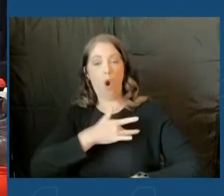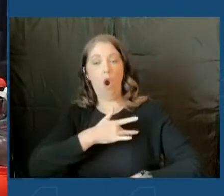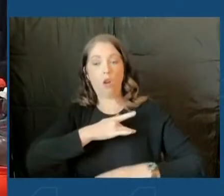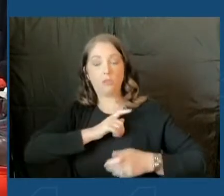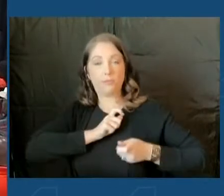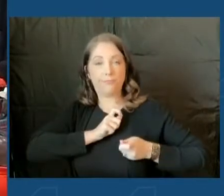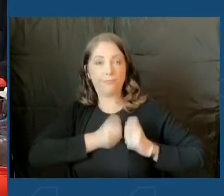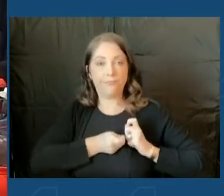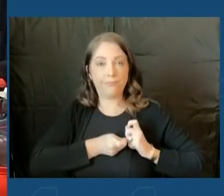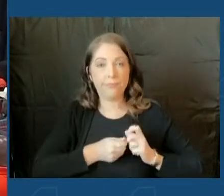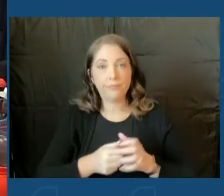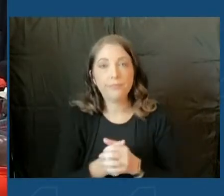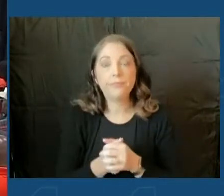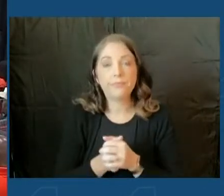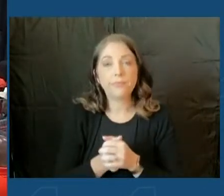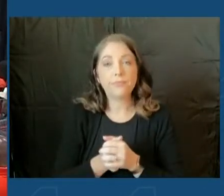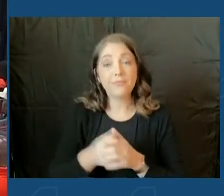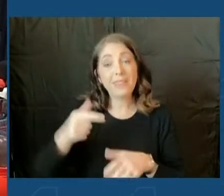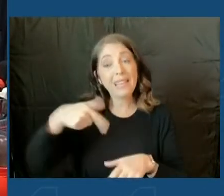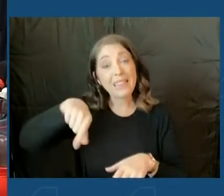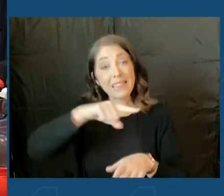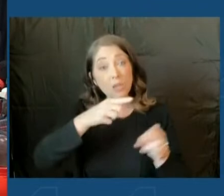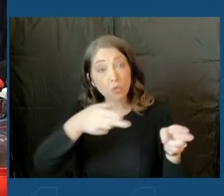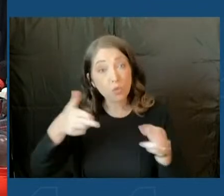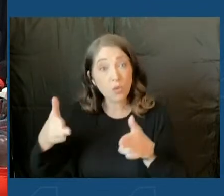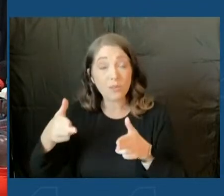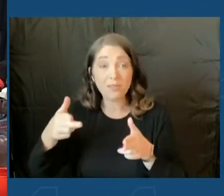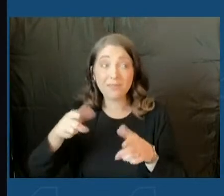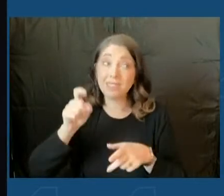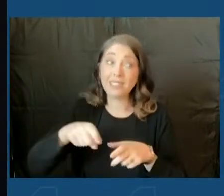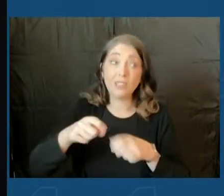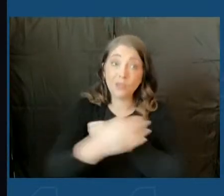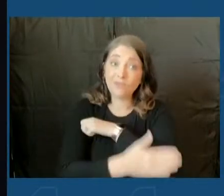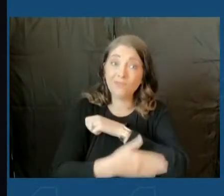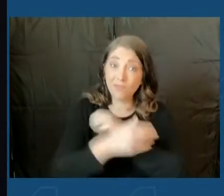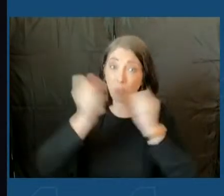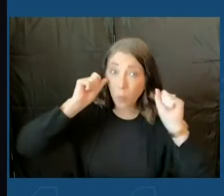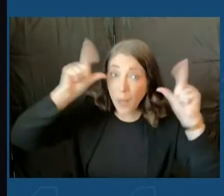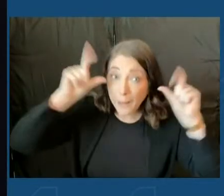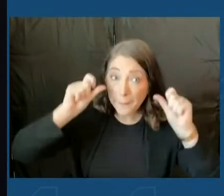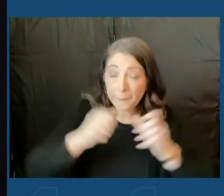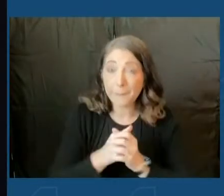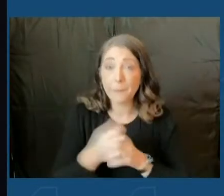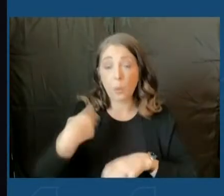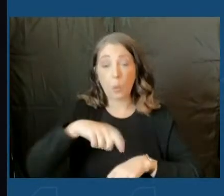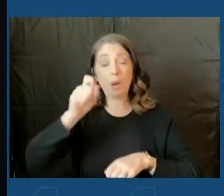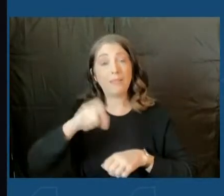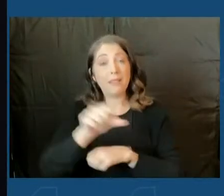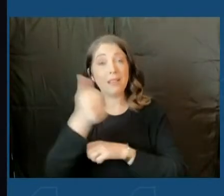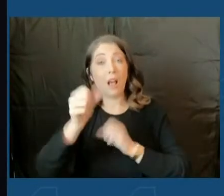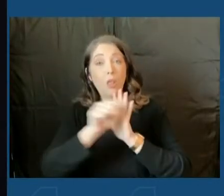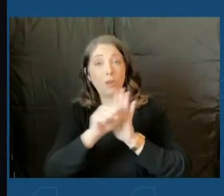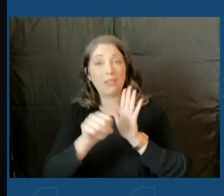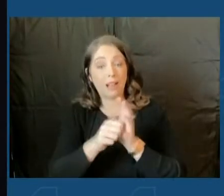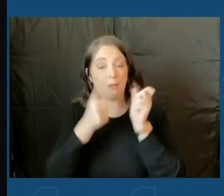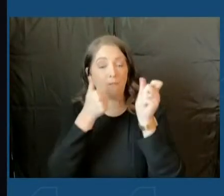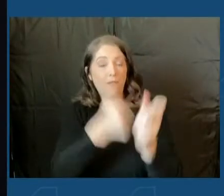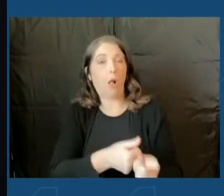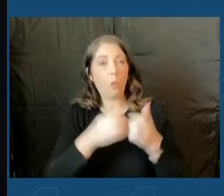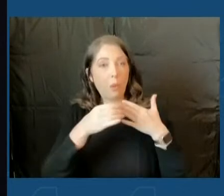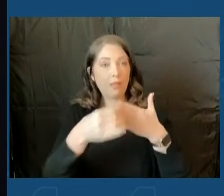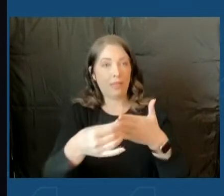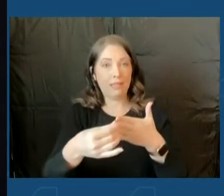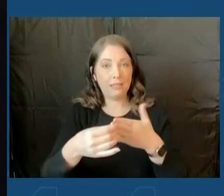These shootings are a wake-up call for this country, and we need other states to follow their lead. So I'm going to be signing